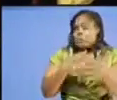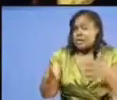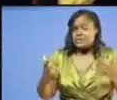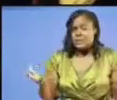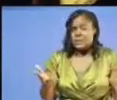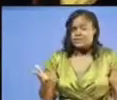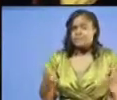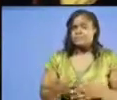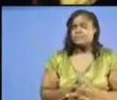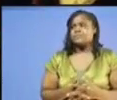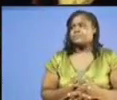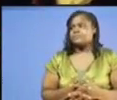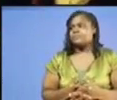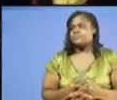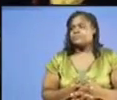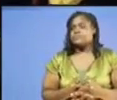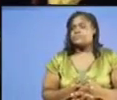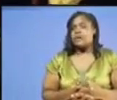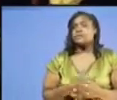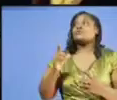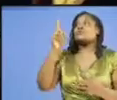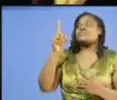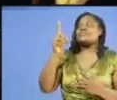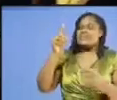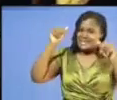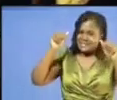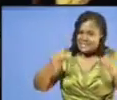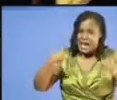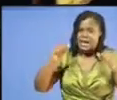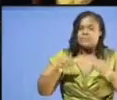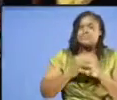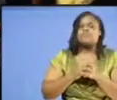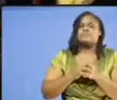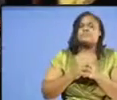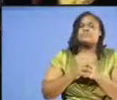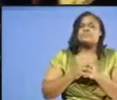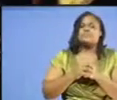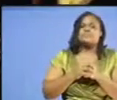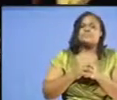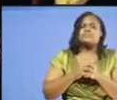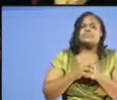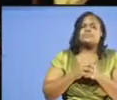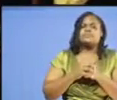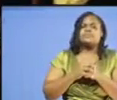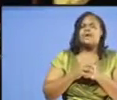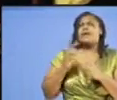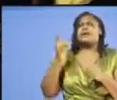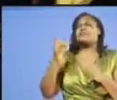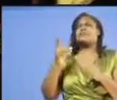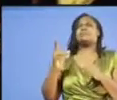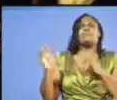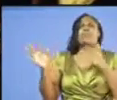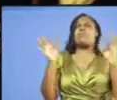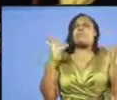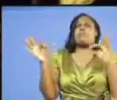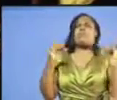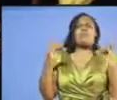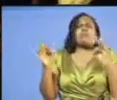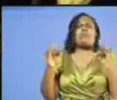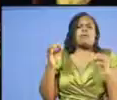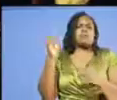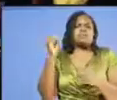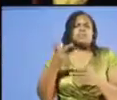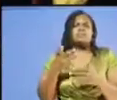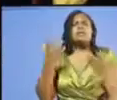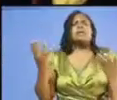able. He's able. I didn't come to preach a fancy sermon. I came